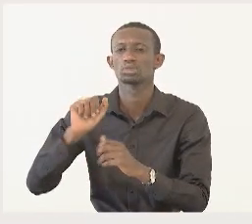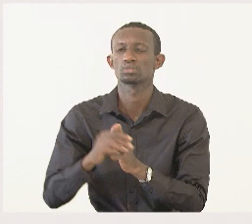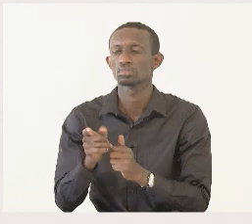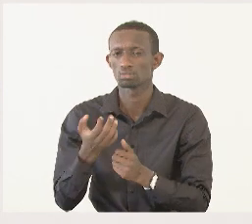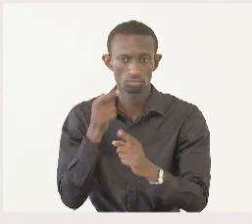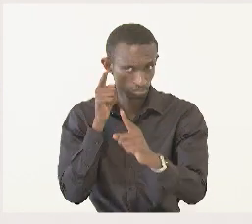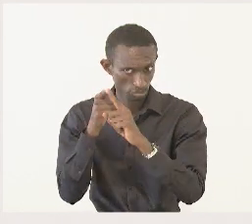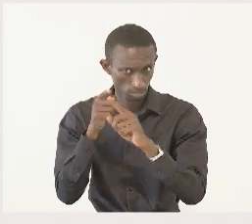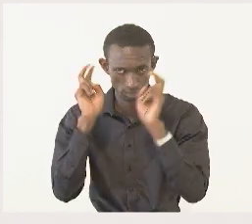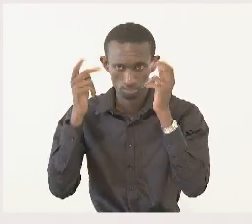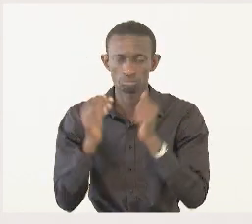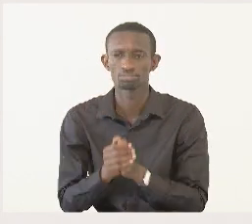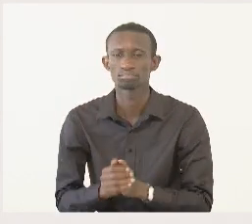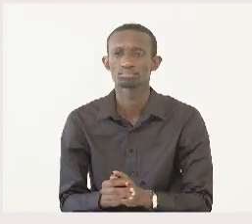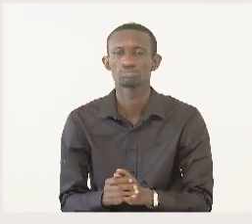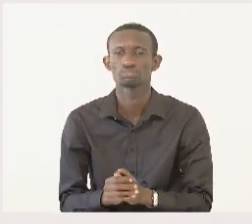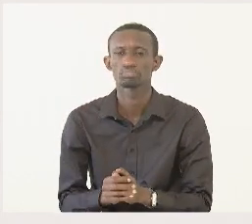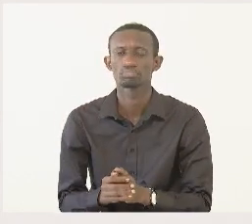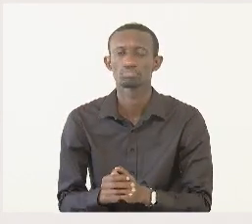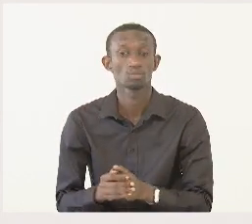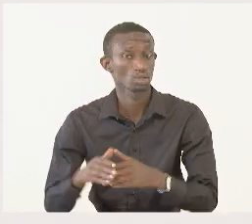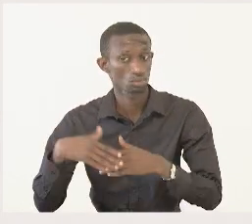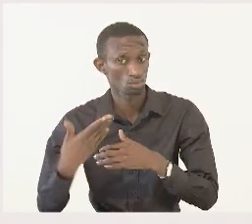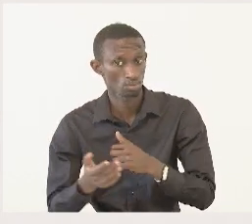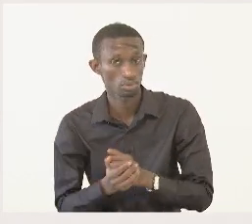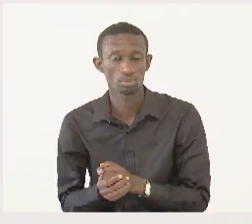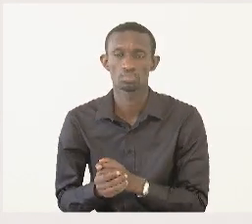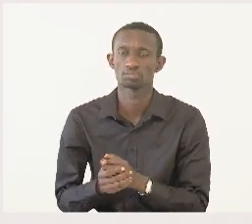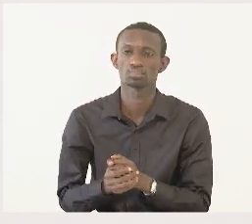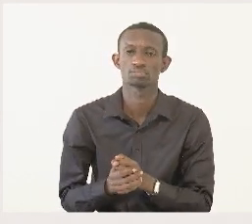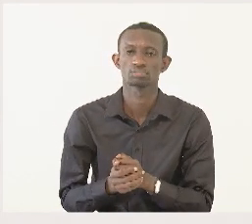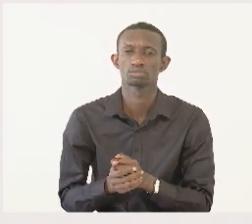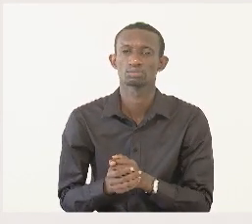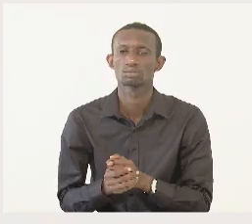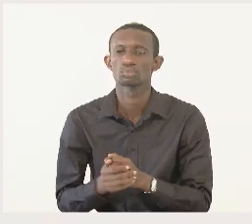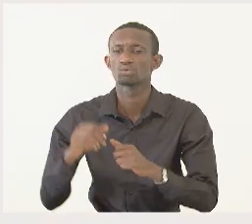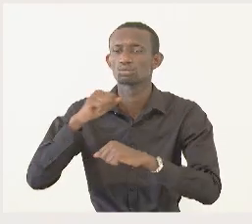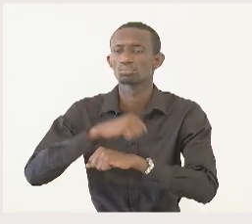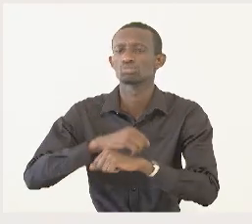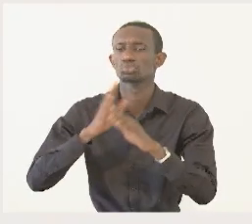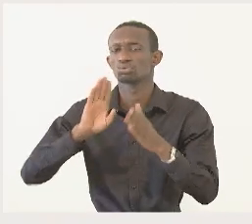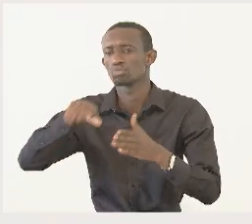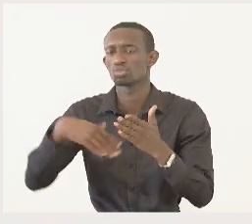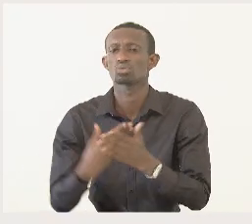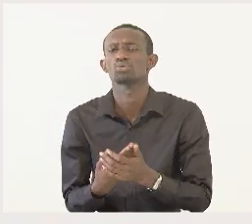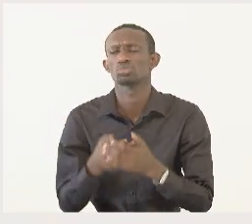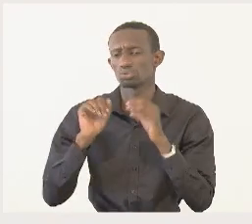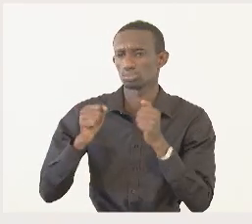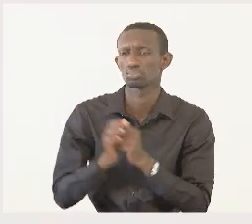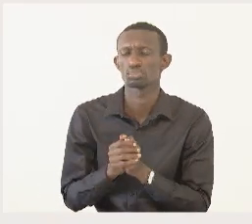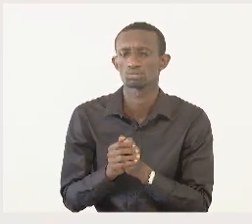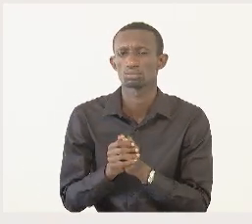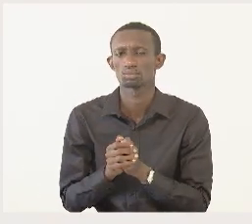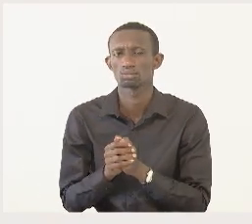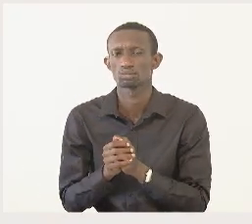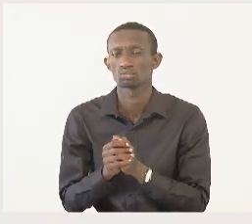objectives. After studying this unit, every student should be able to define and explain the need of